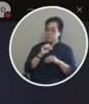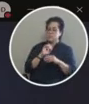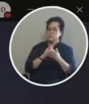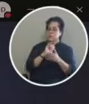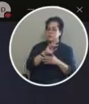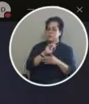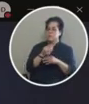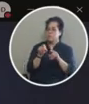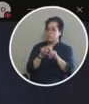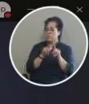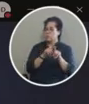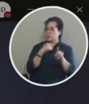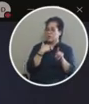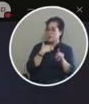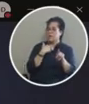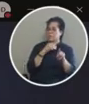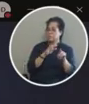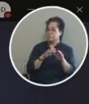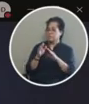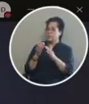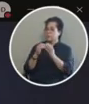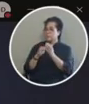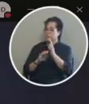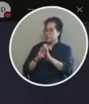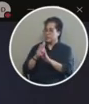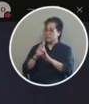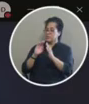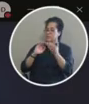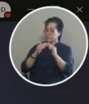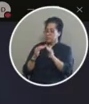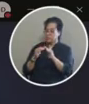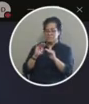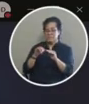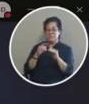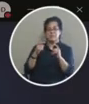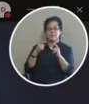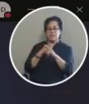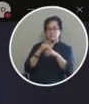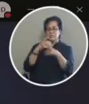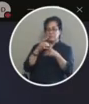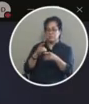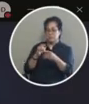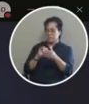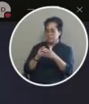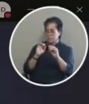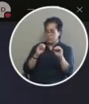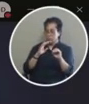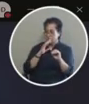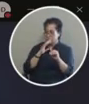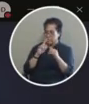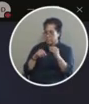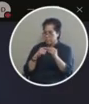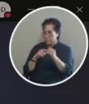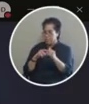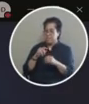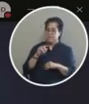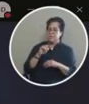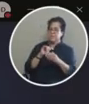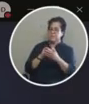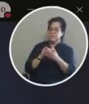can also have a stake in downtown redevelopment? These are clear conflicts of interest that nobody is talking about,